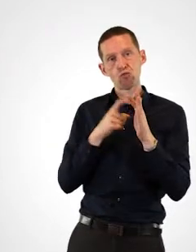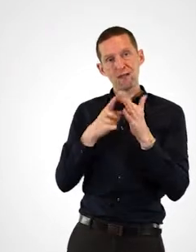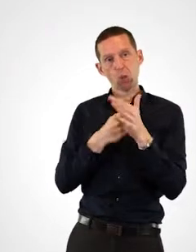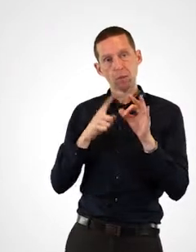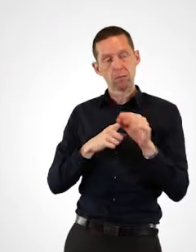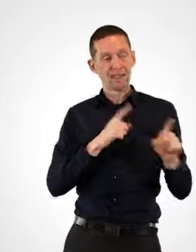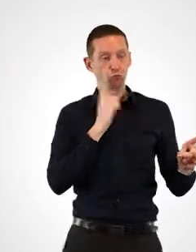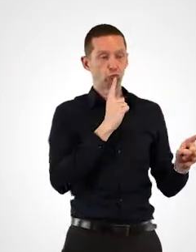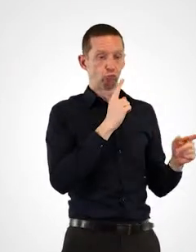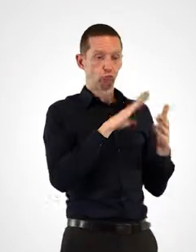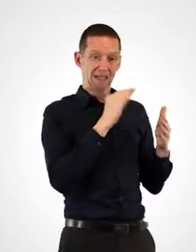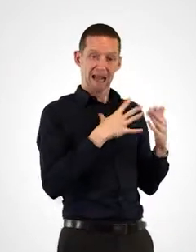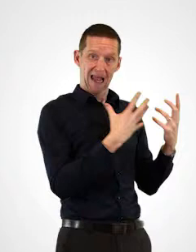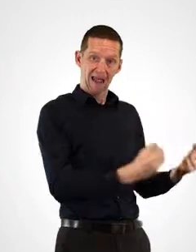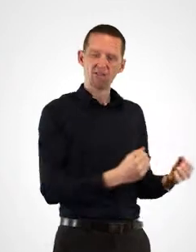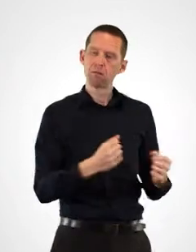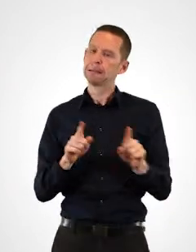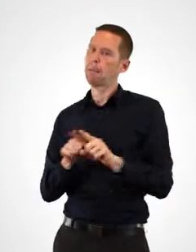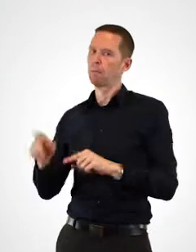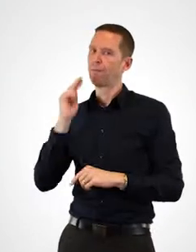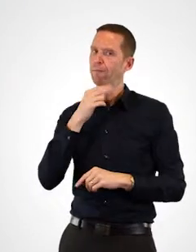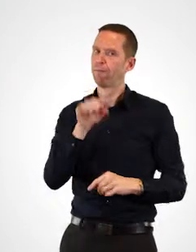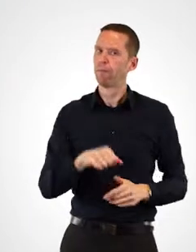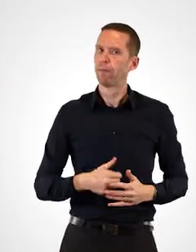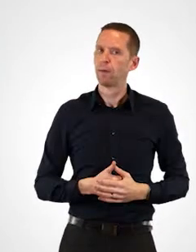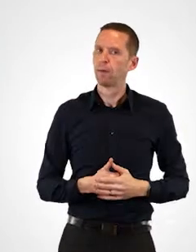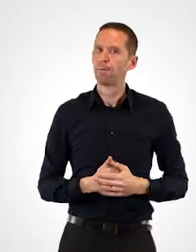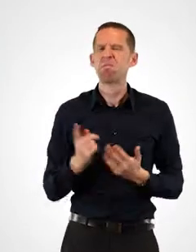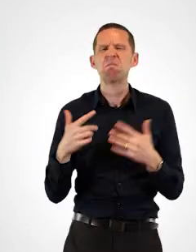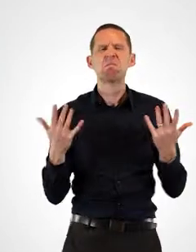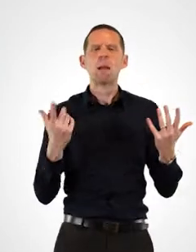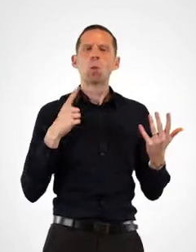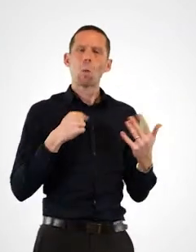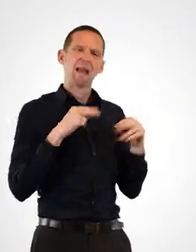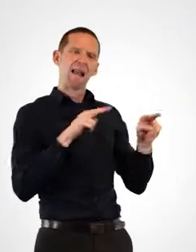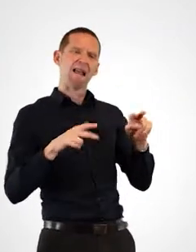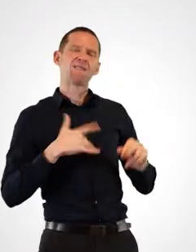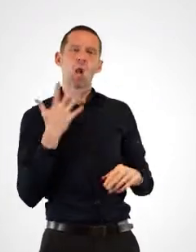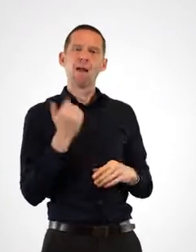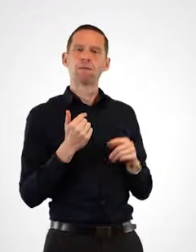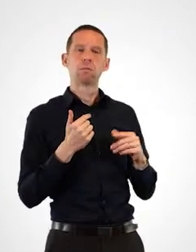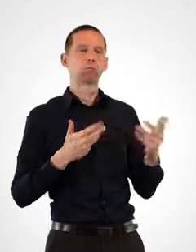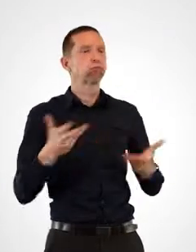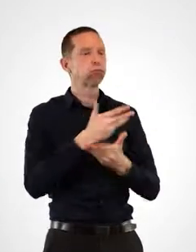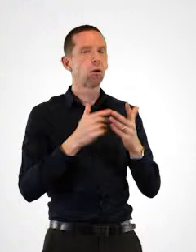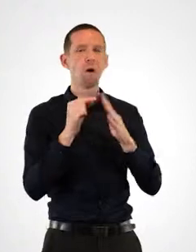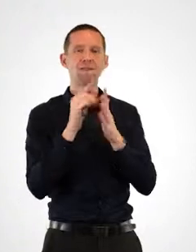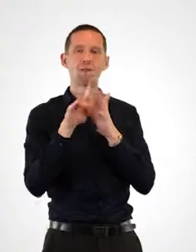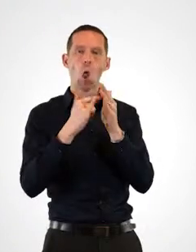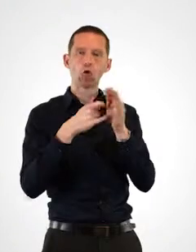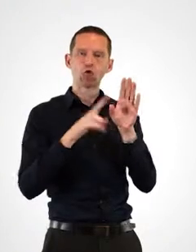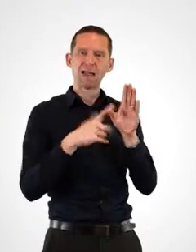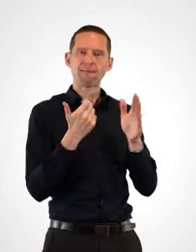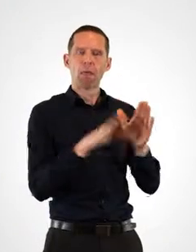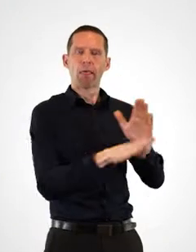hearing students also apply to children who are deaf. Because one of the things that we would suggest gets missed often in the discussions of phonology, and we'll be picking up on a